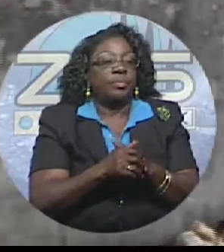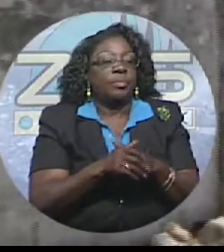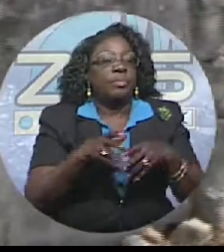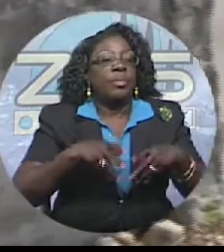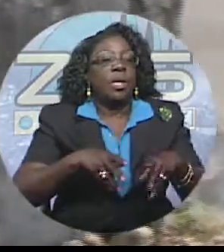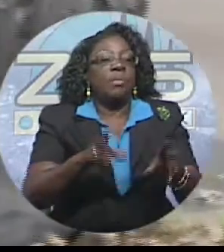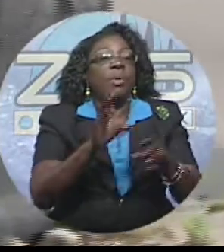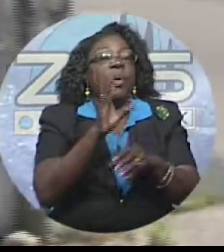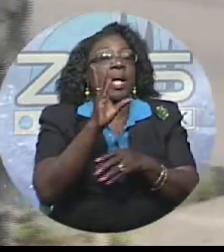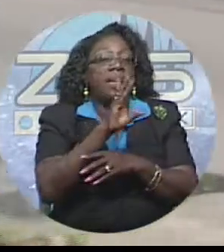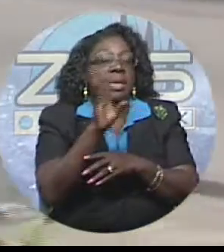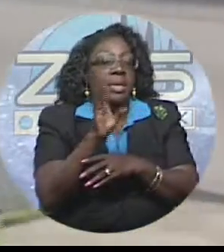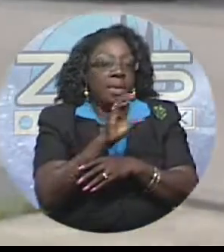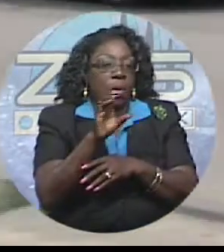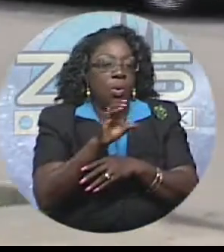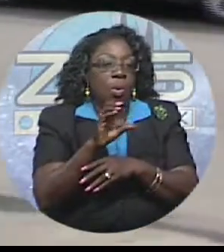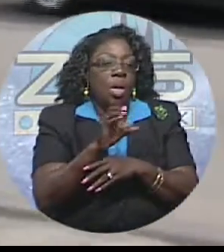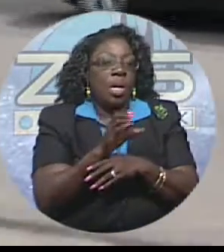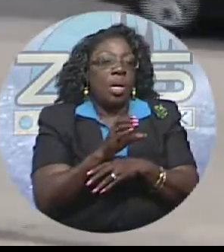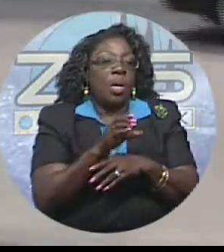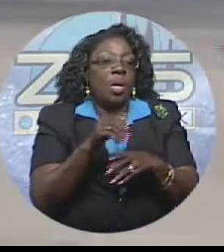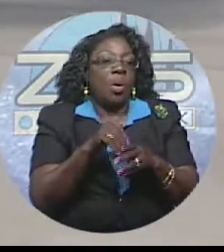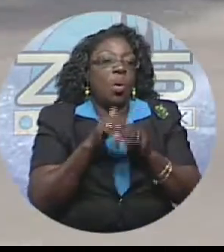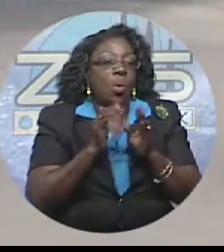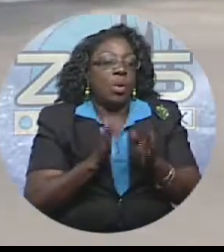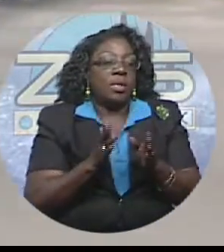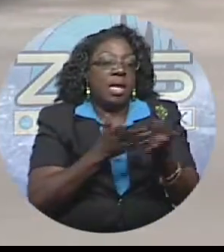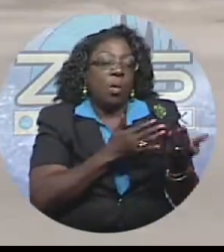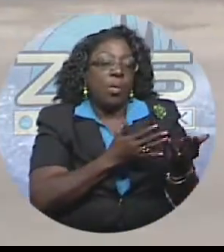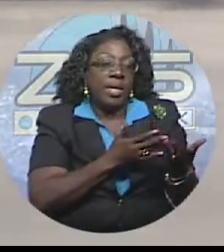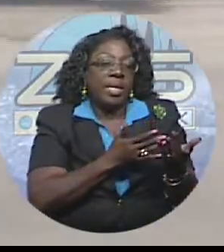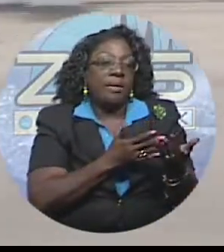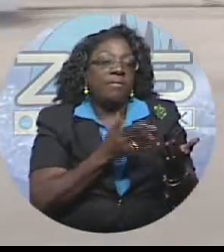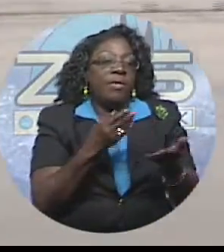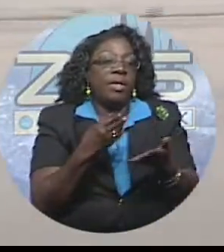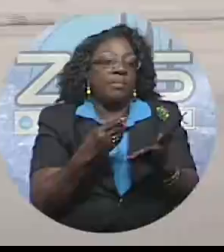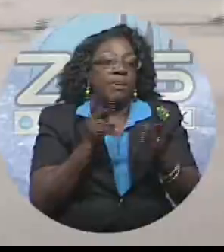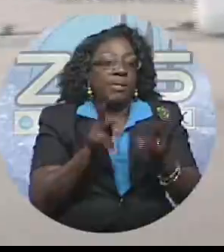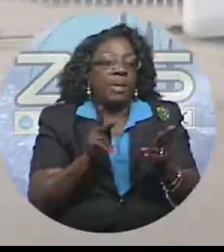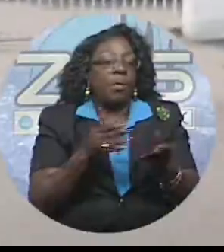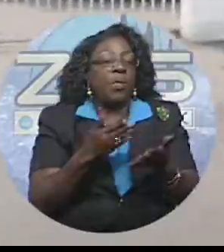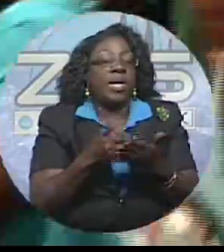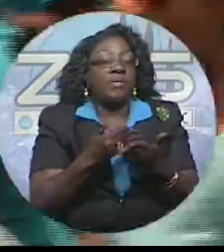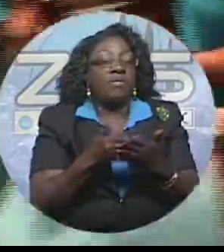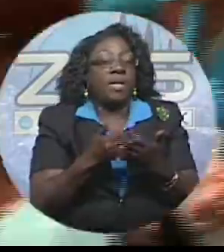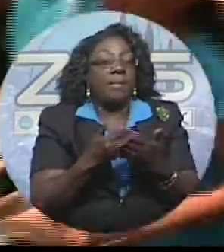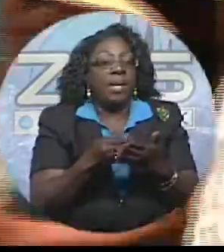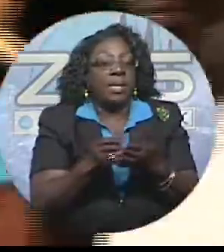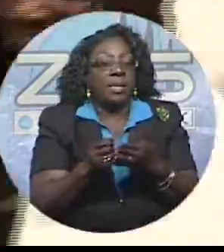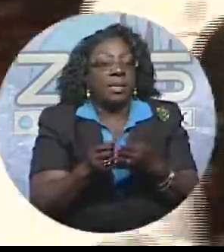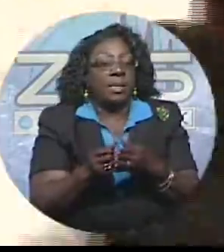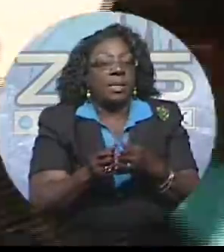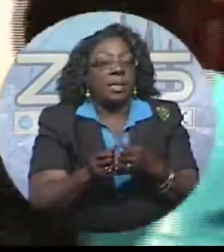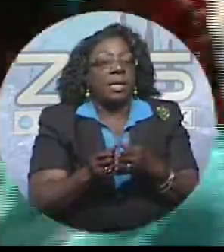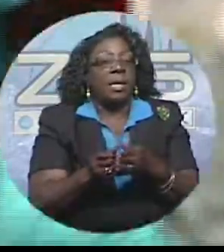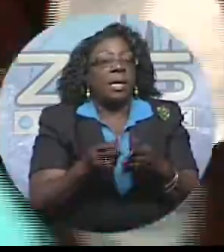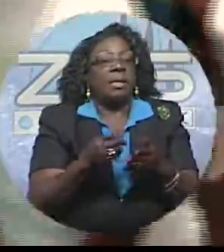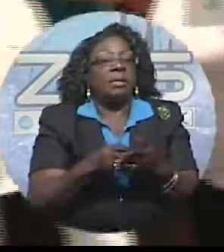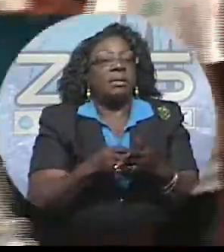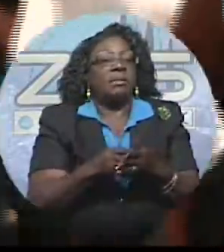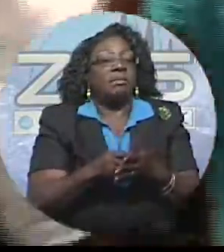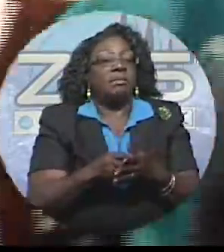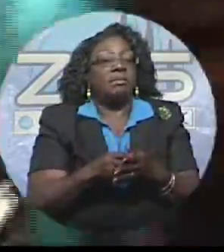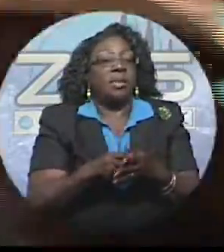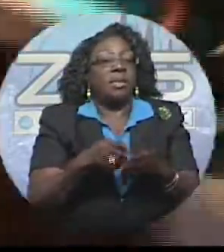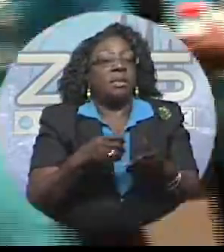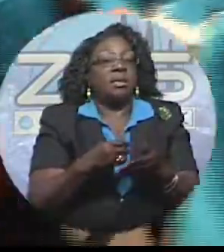CLECO policyholders are still waiting for a resolution, Bishop Hall is standing behind the government for its quick action and intend to pay out